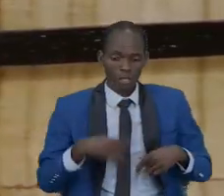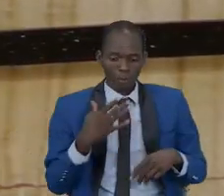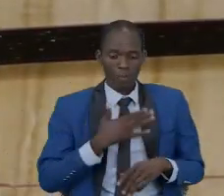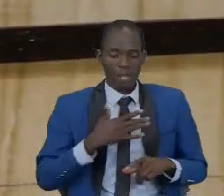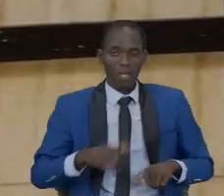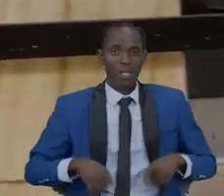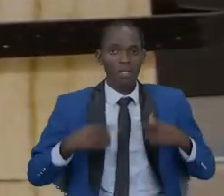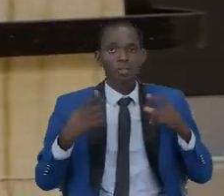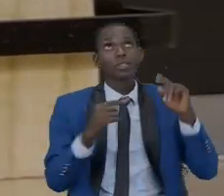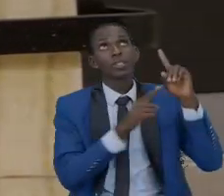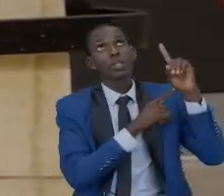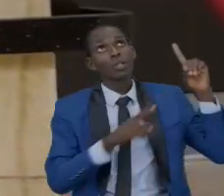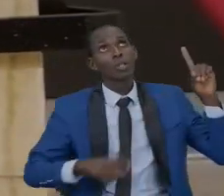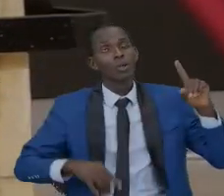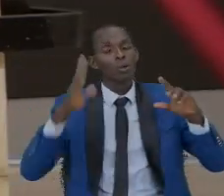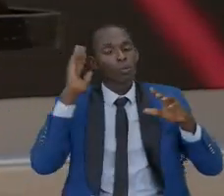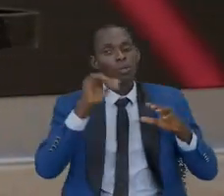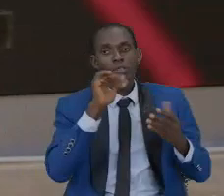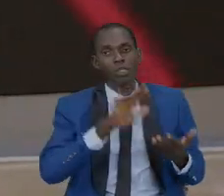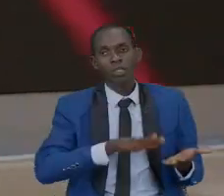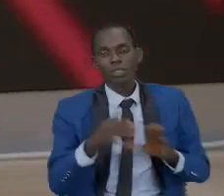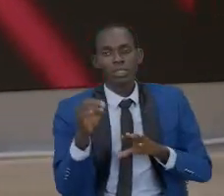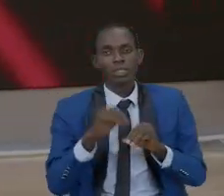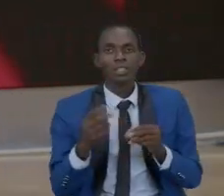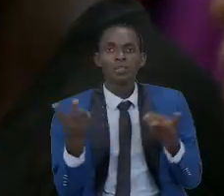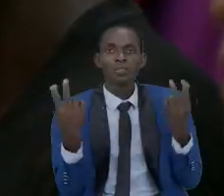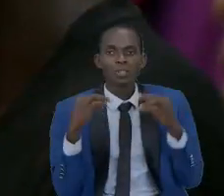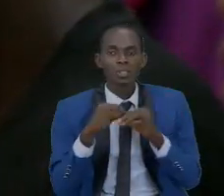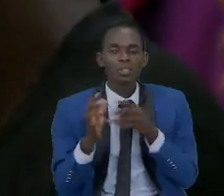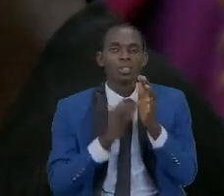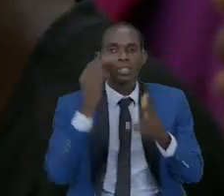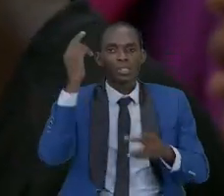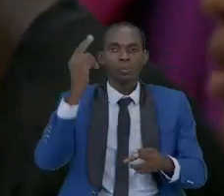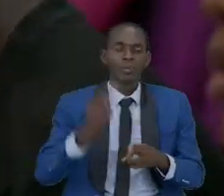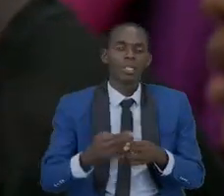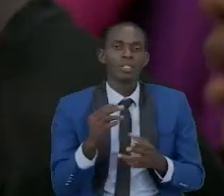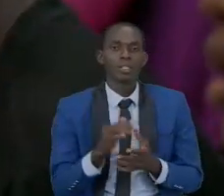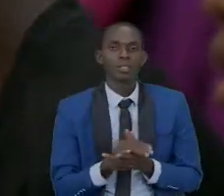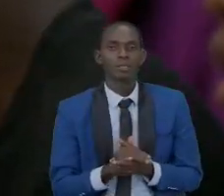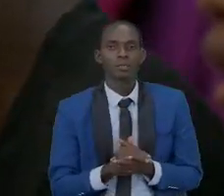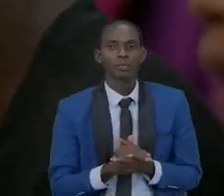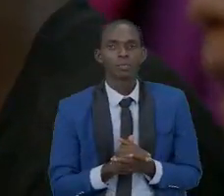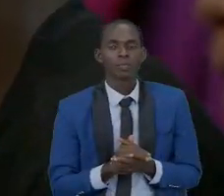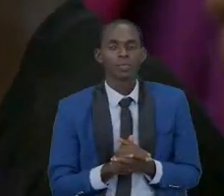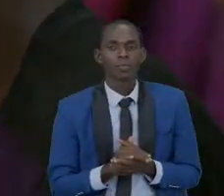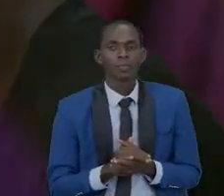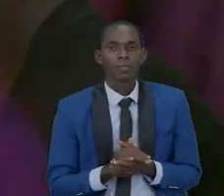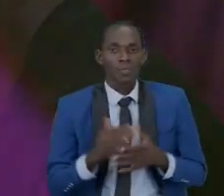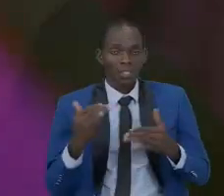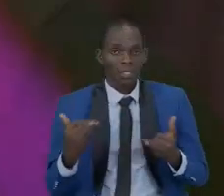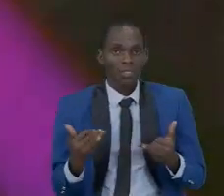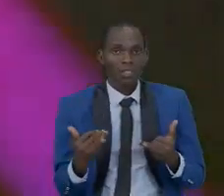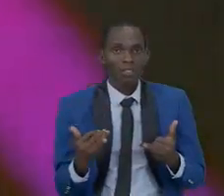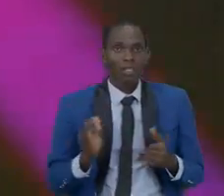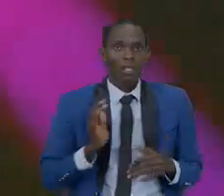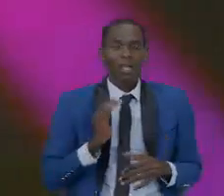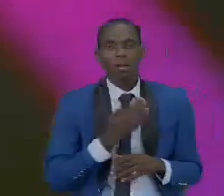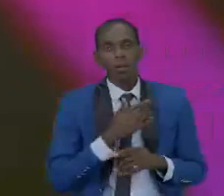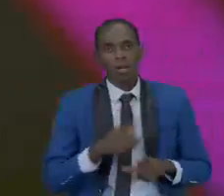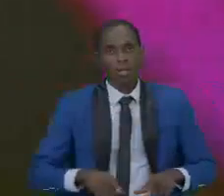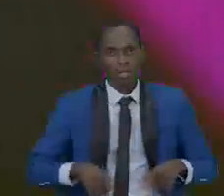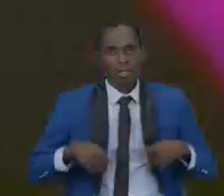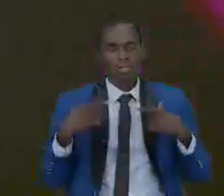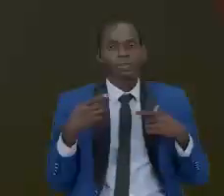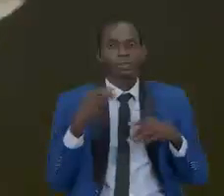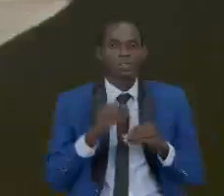life the Lord will not die in vain Jesus name let's look at this now our life